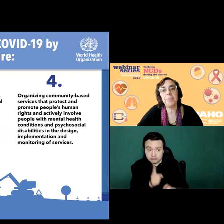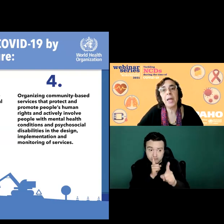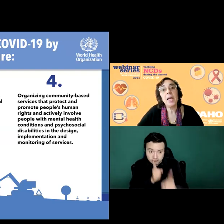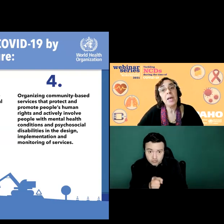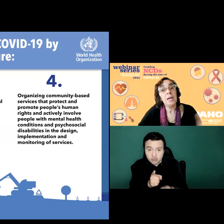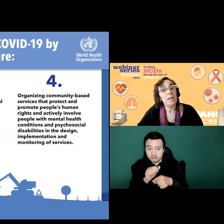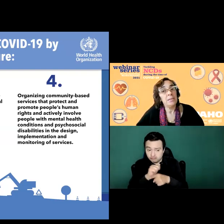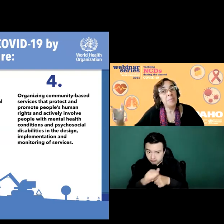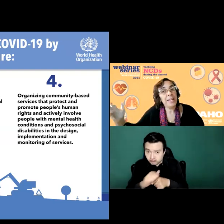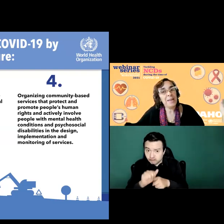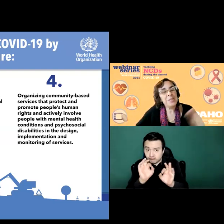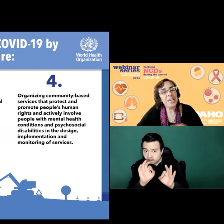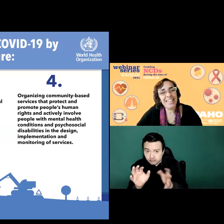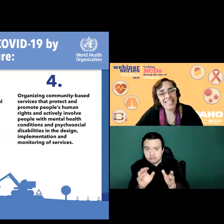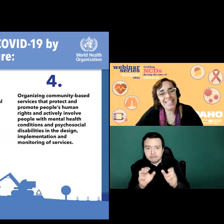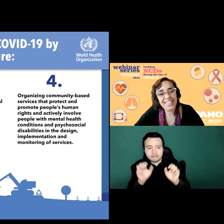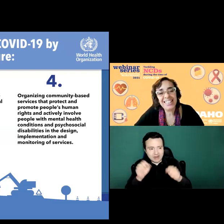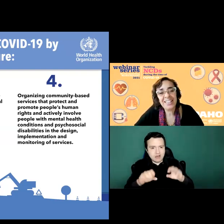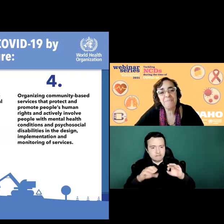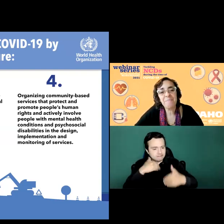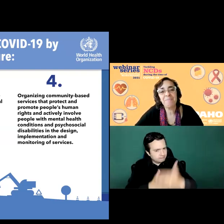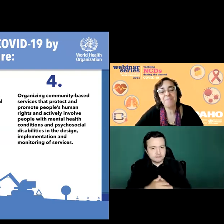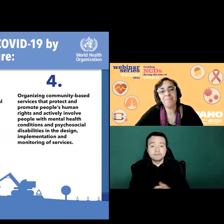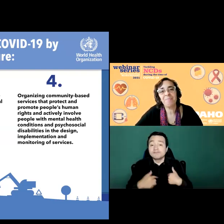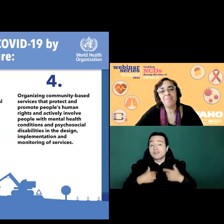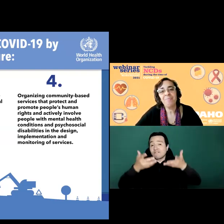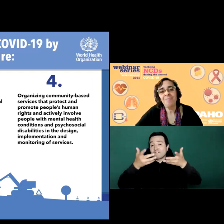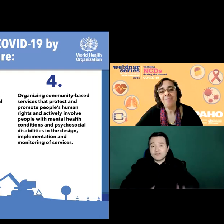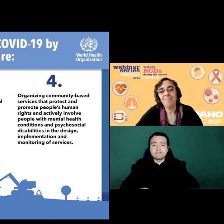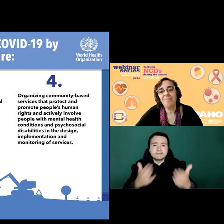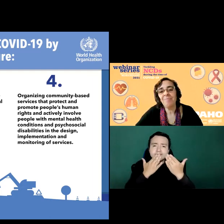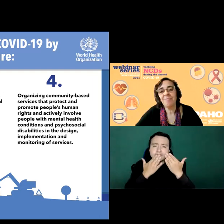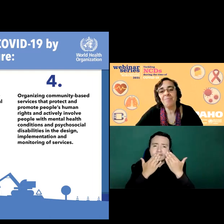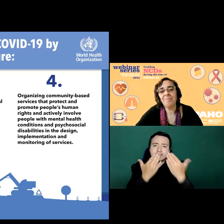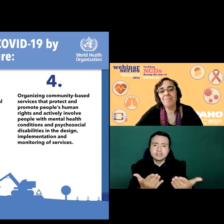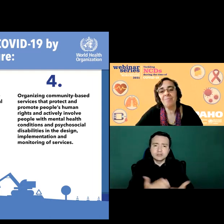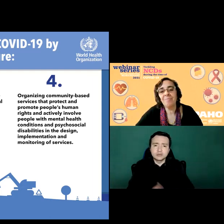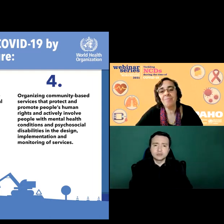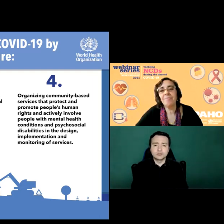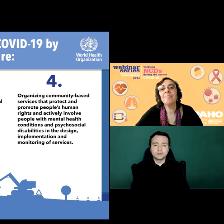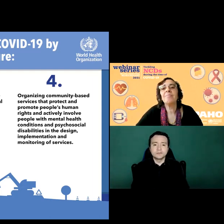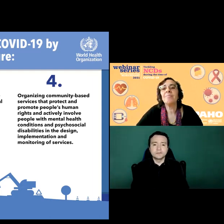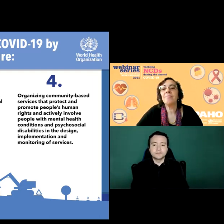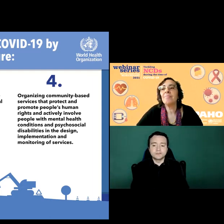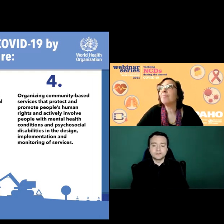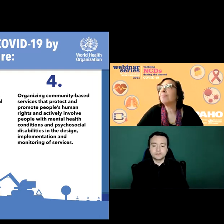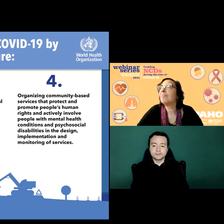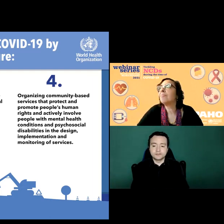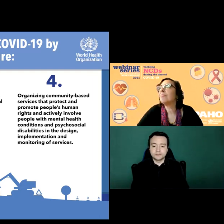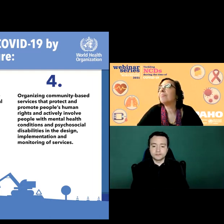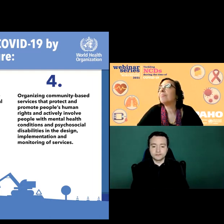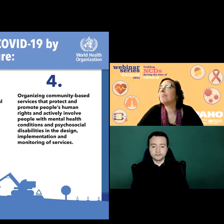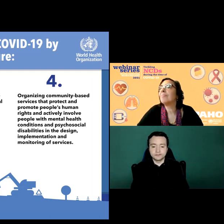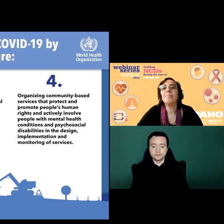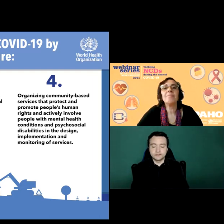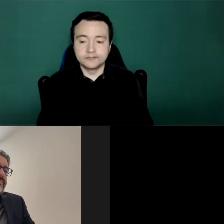the needs of those who really require it are being met. And this is the end of my presentation. Thank you